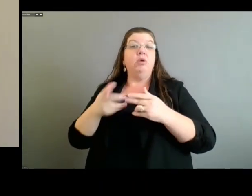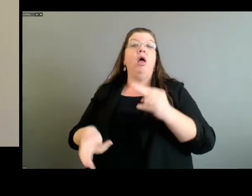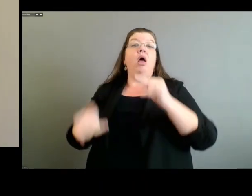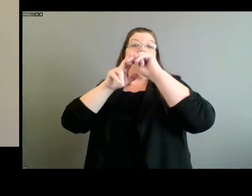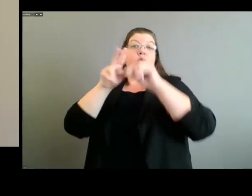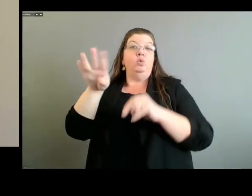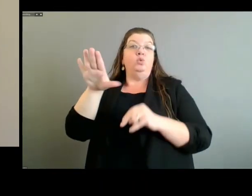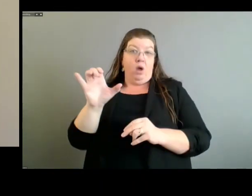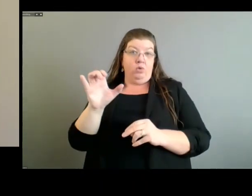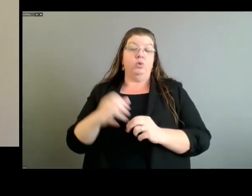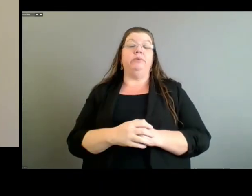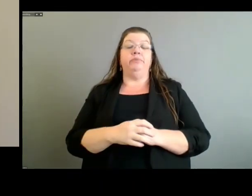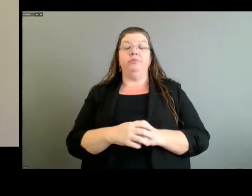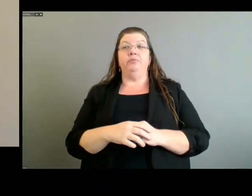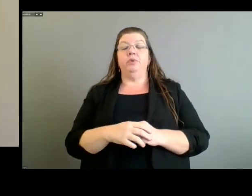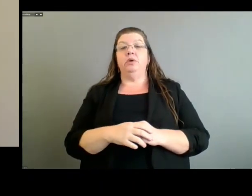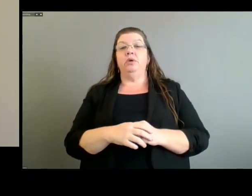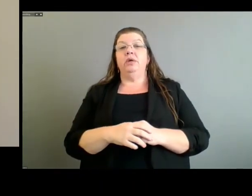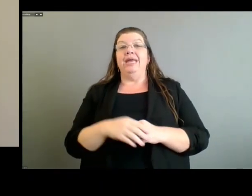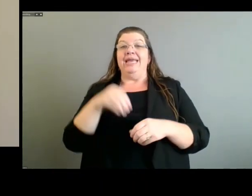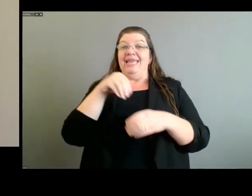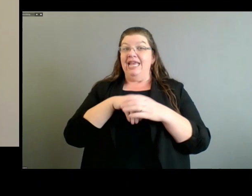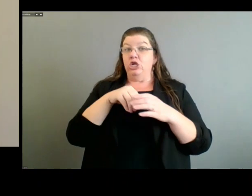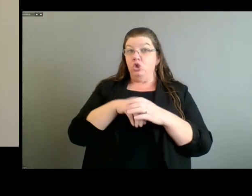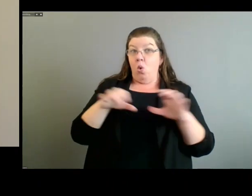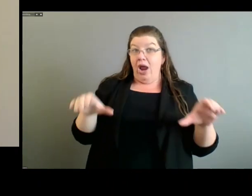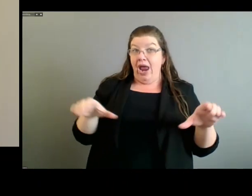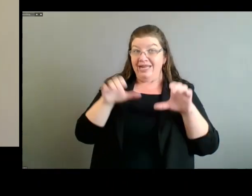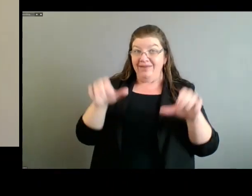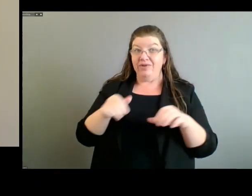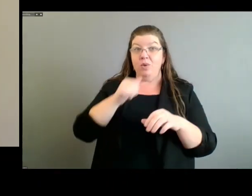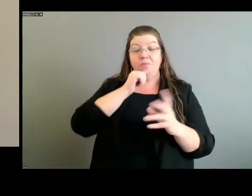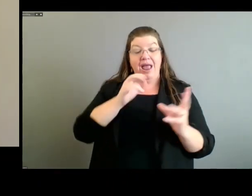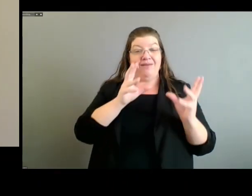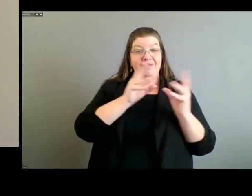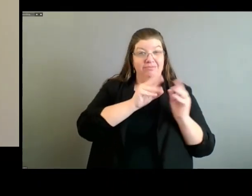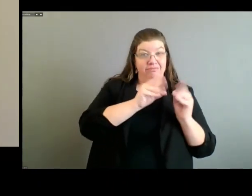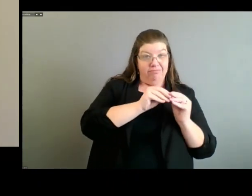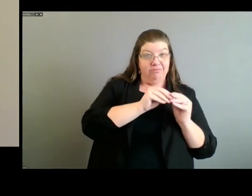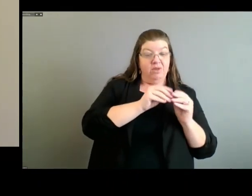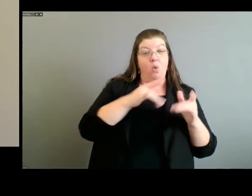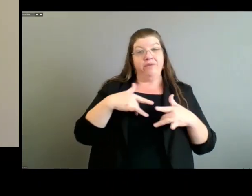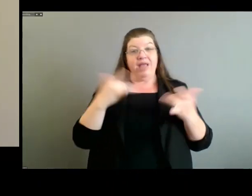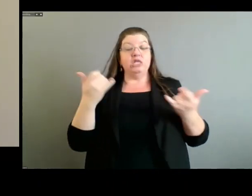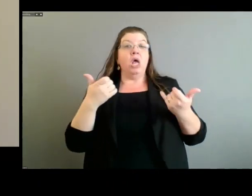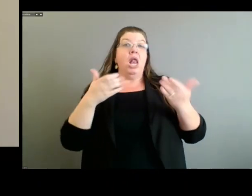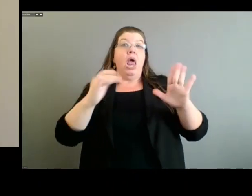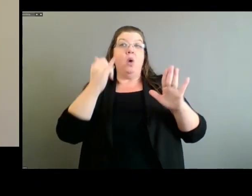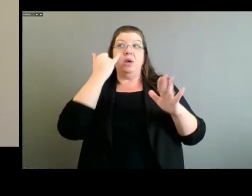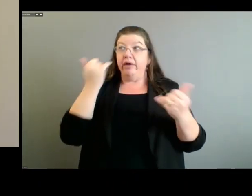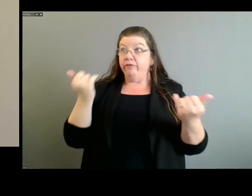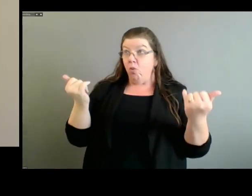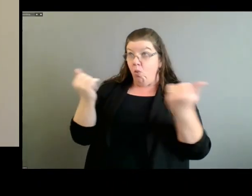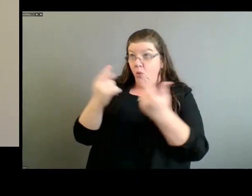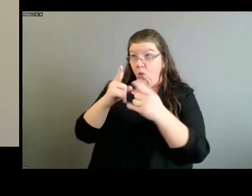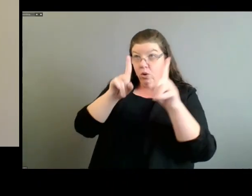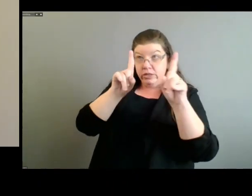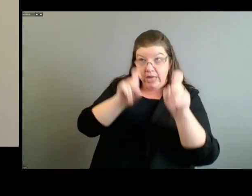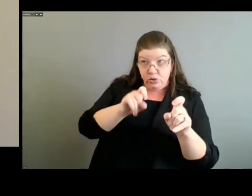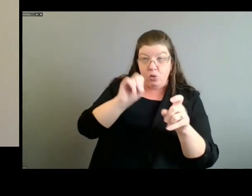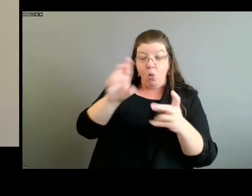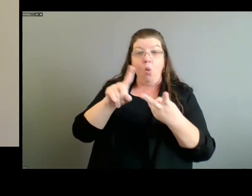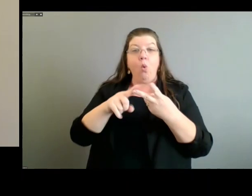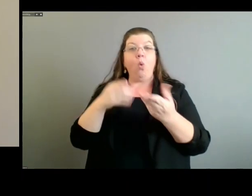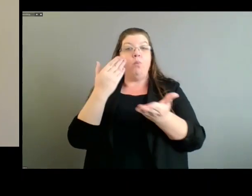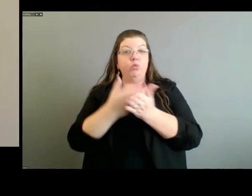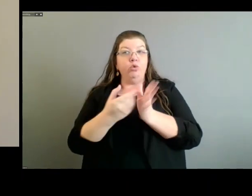Indoor activities with these private events or meetings are allowed if all guests are tested or show proof of